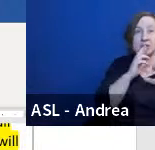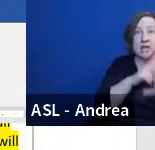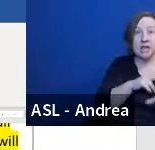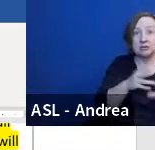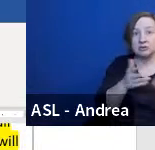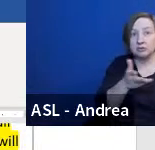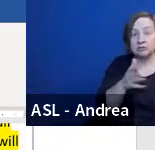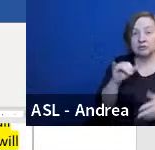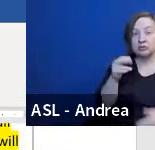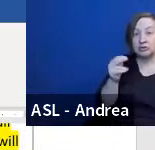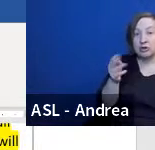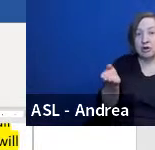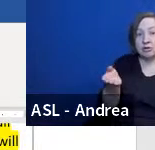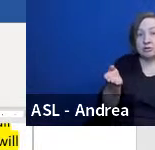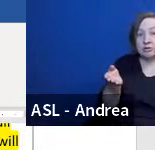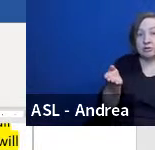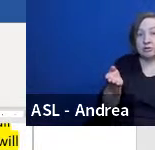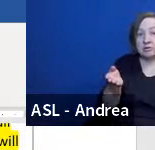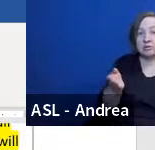But John.